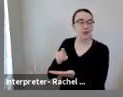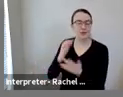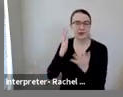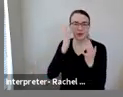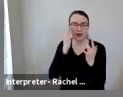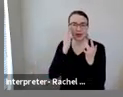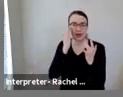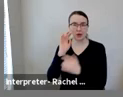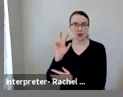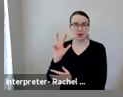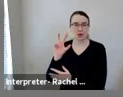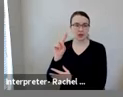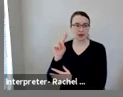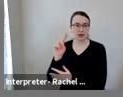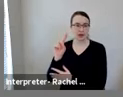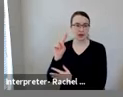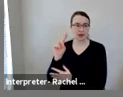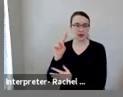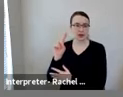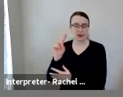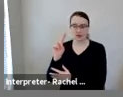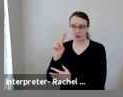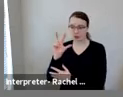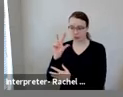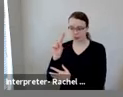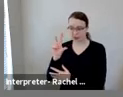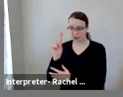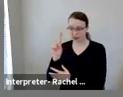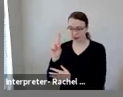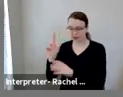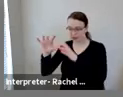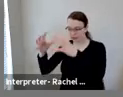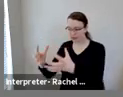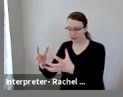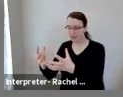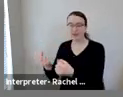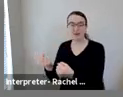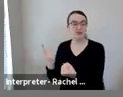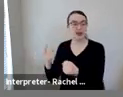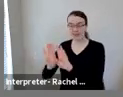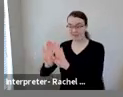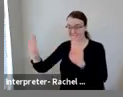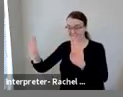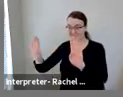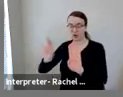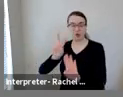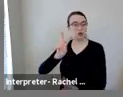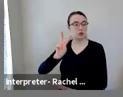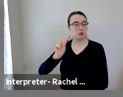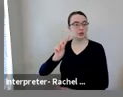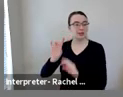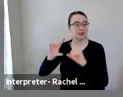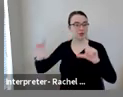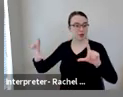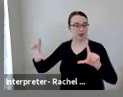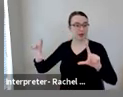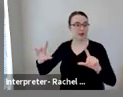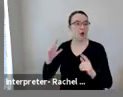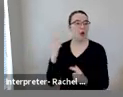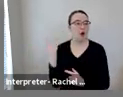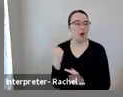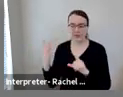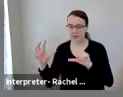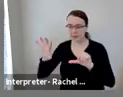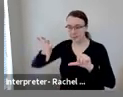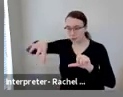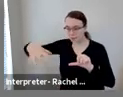3D, looking at 3D on a 2D plane. And so therefore, you're always moving and adjusting